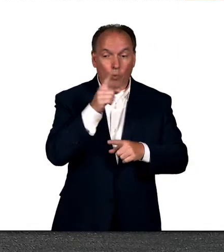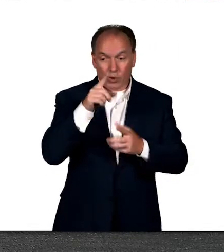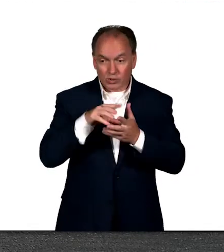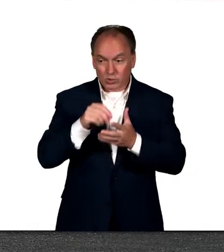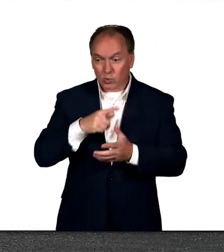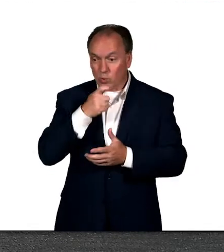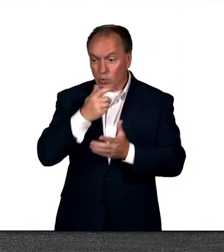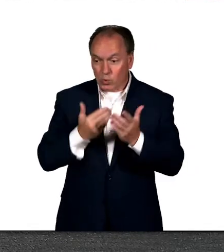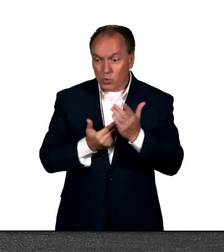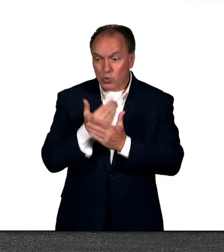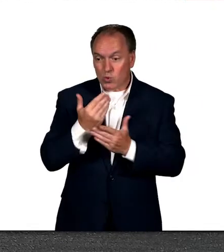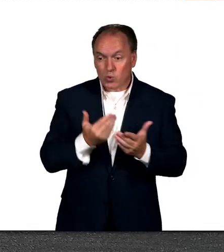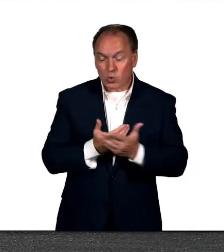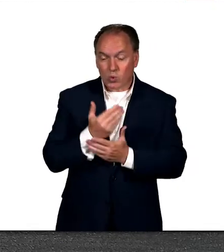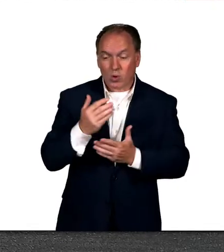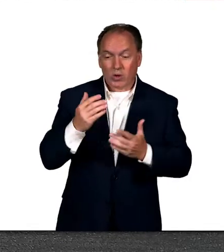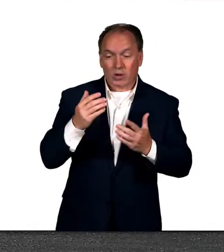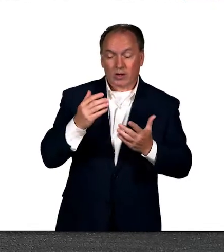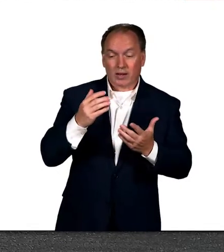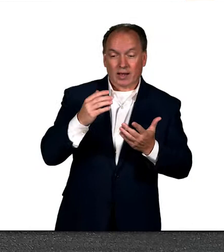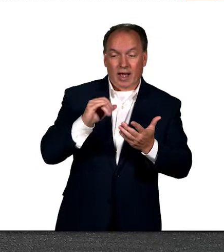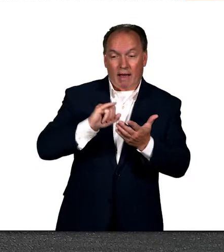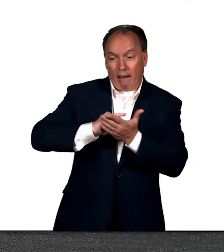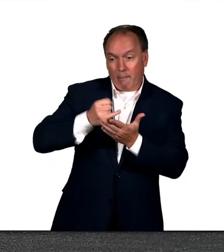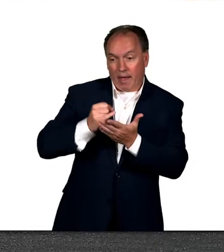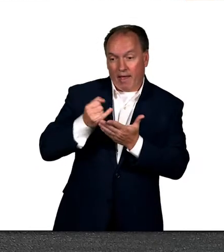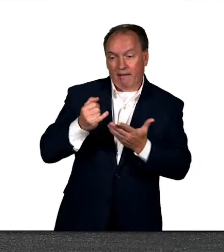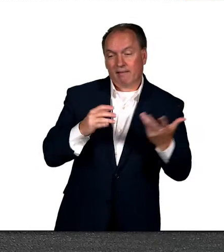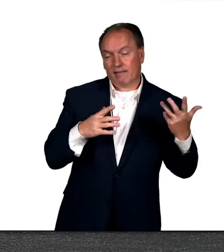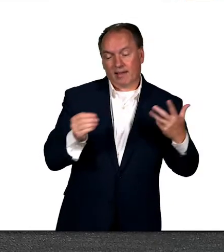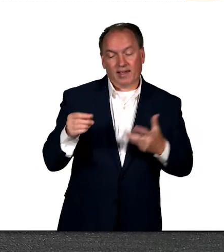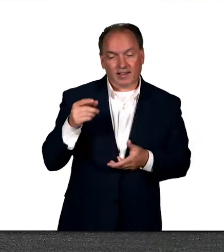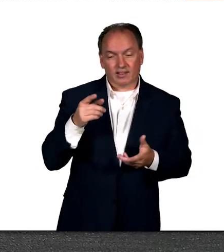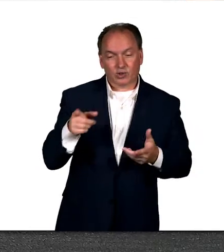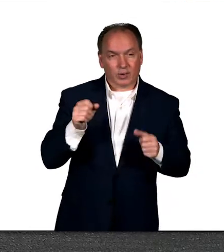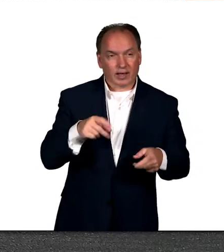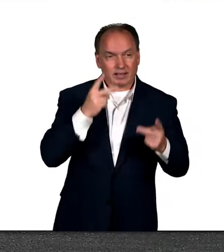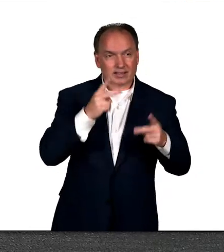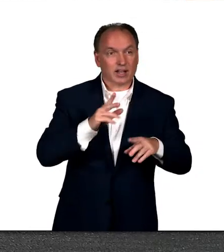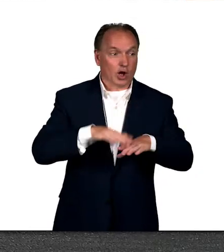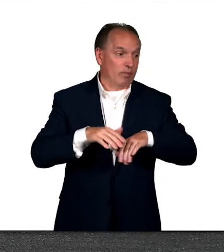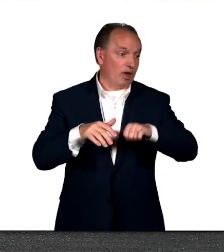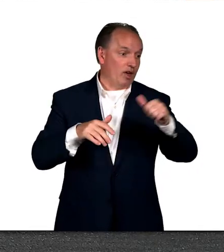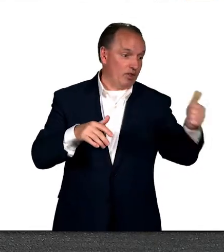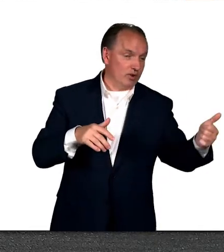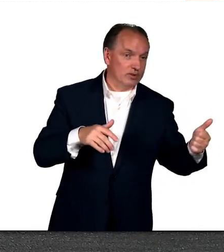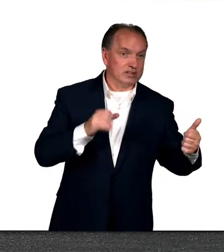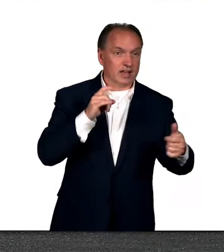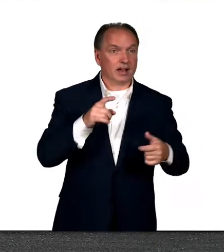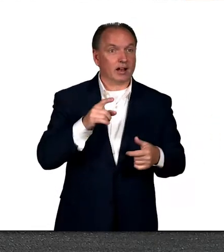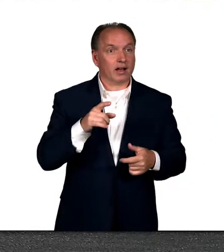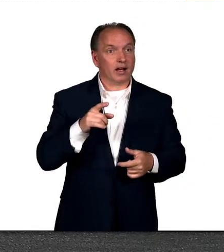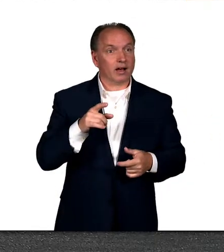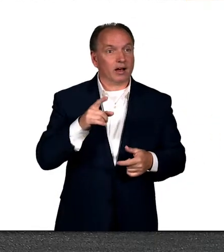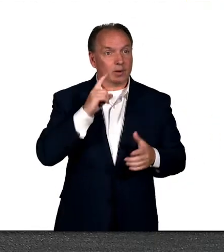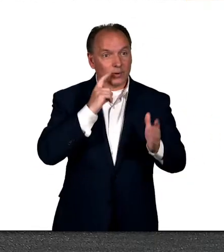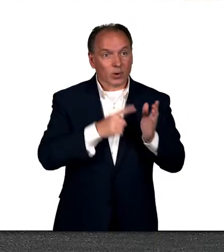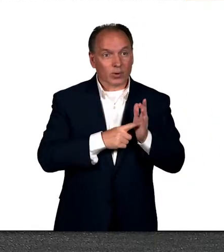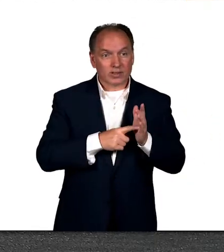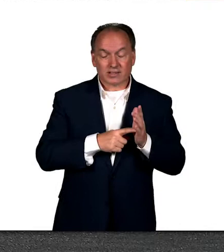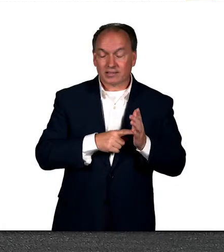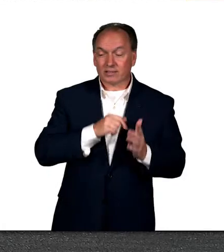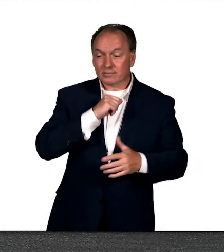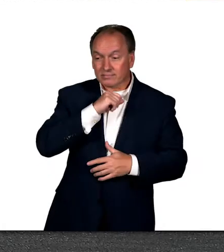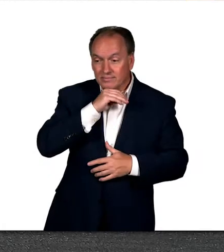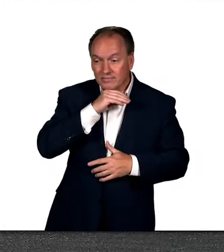just got this new eye gaze device, and I love it because you'll see on the other side, watch. Oink, oink, oink. Can